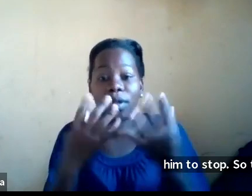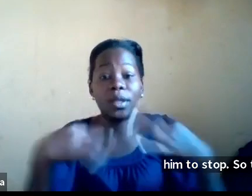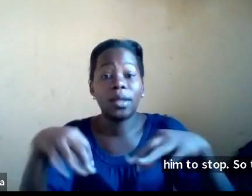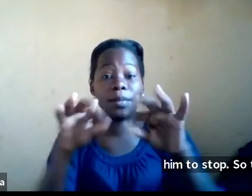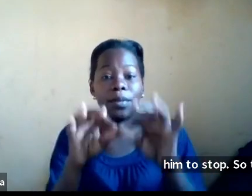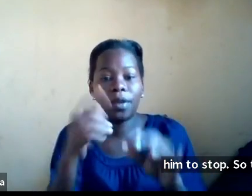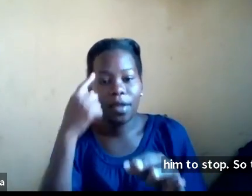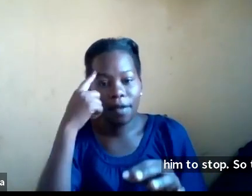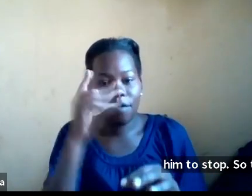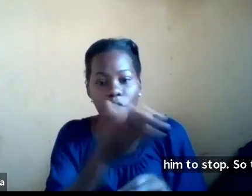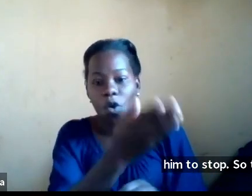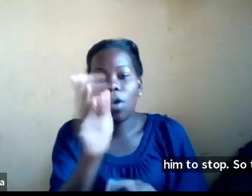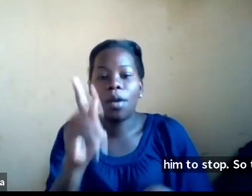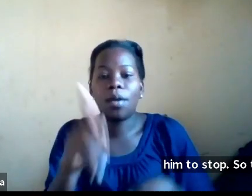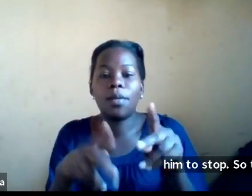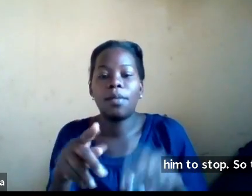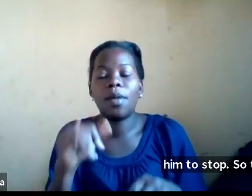our attendees today.